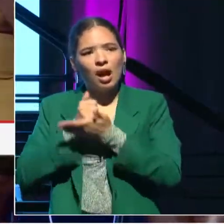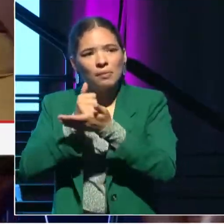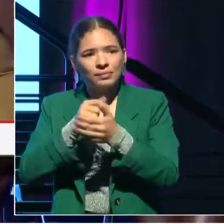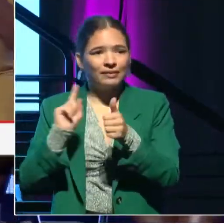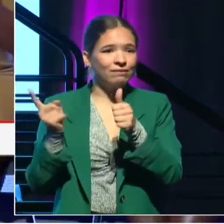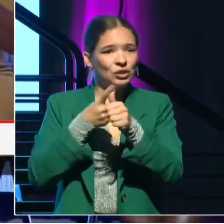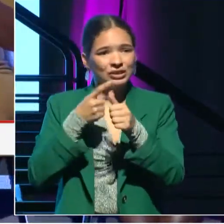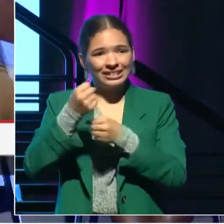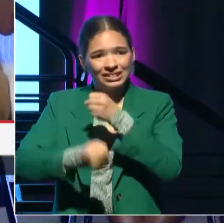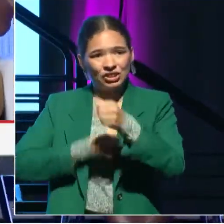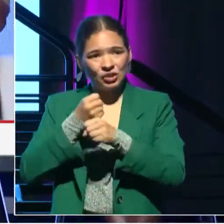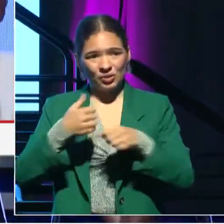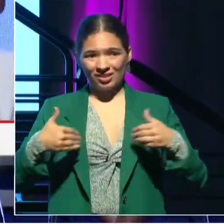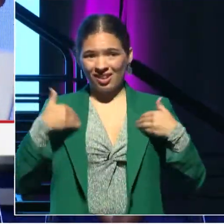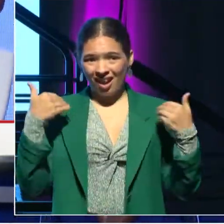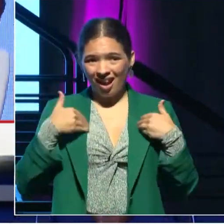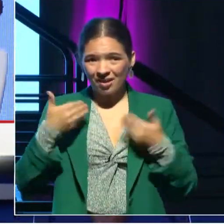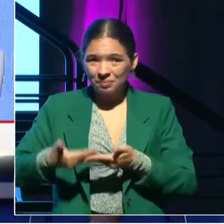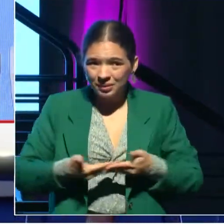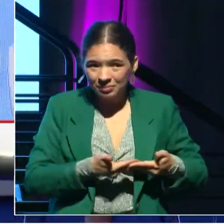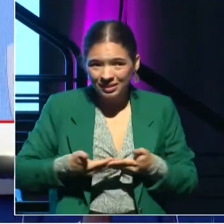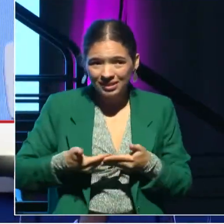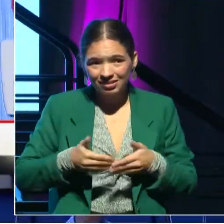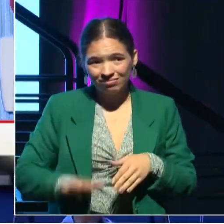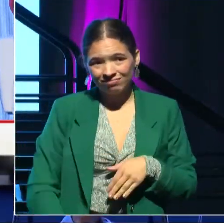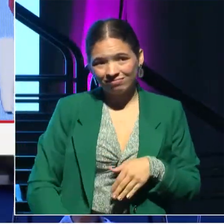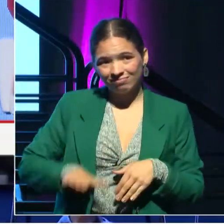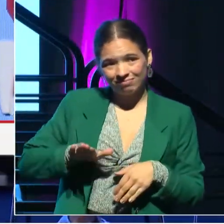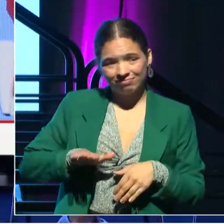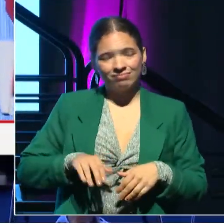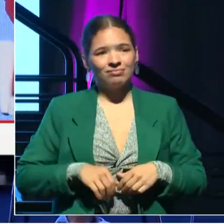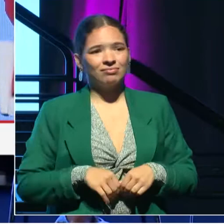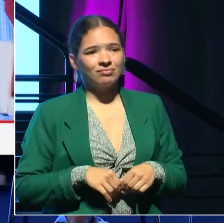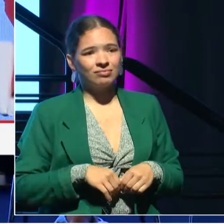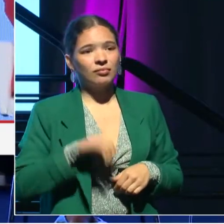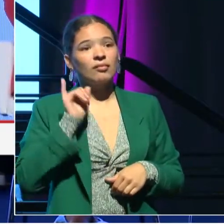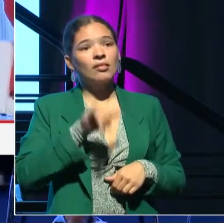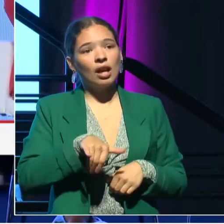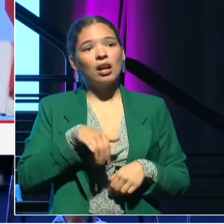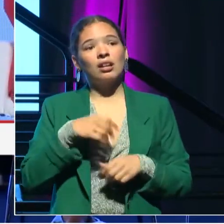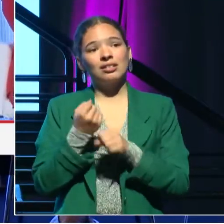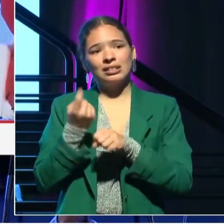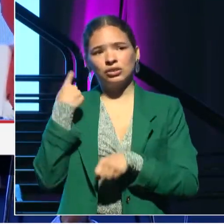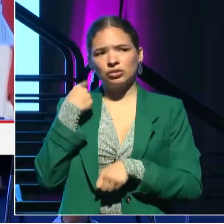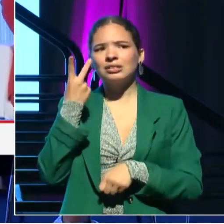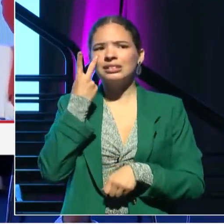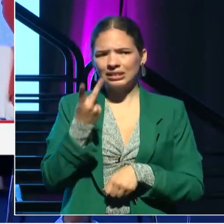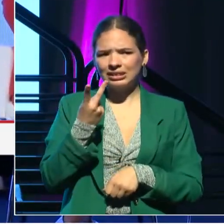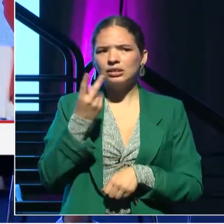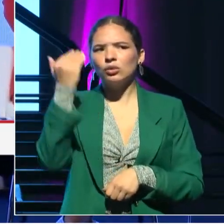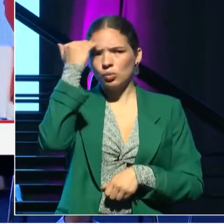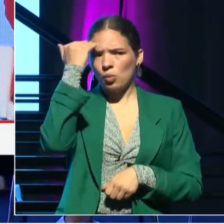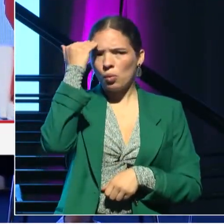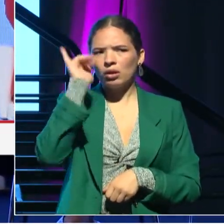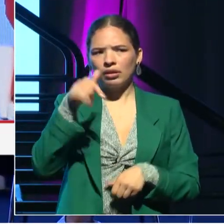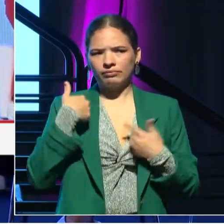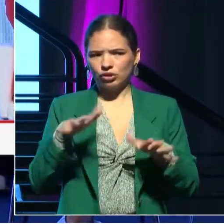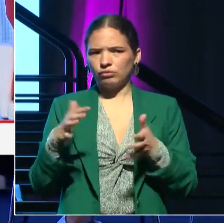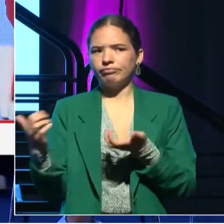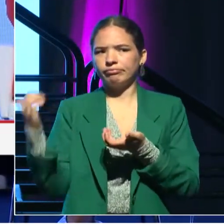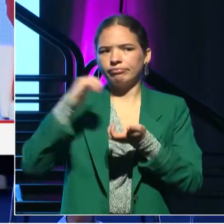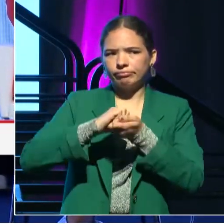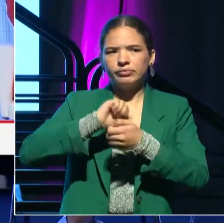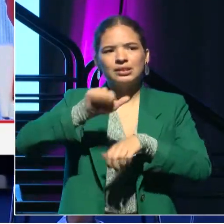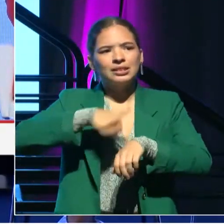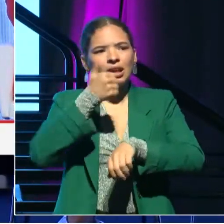more important than that. So when I look back on last year, we knew that we would have these partnerships in place, but we've